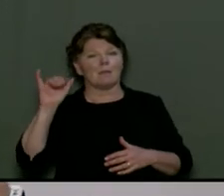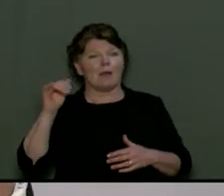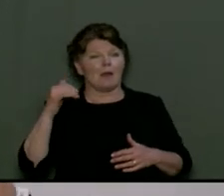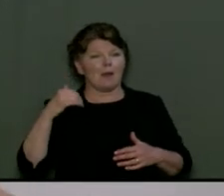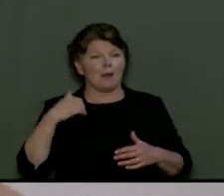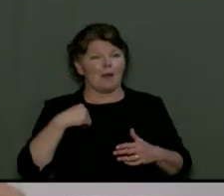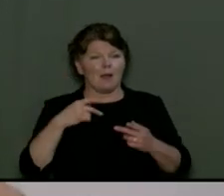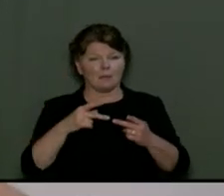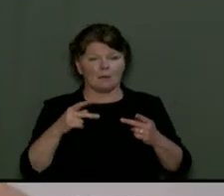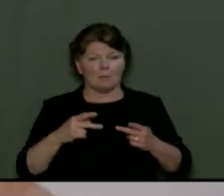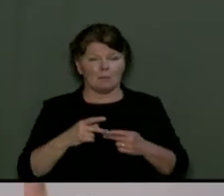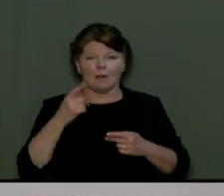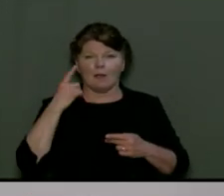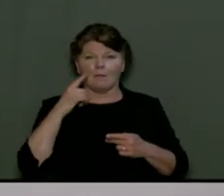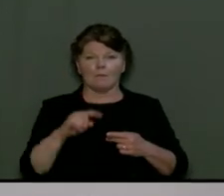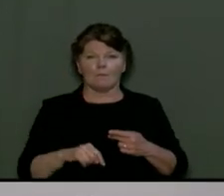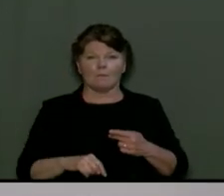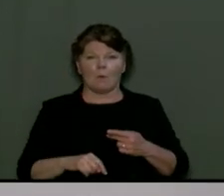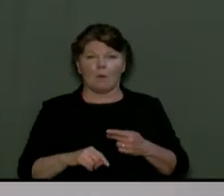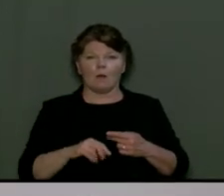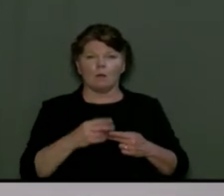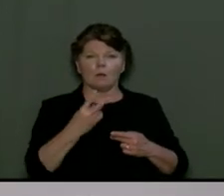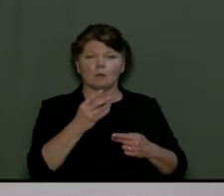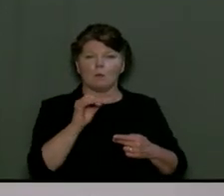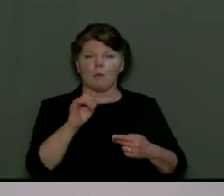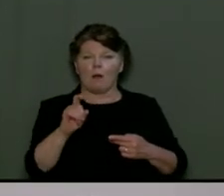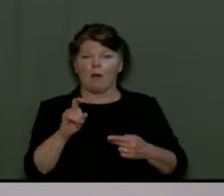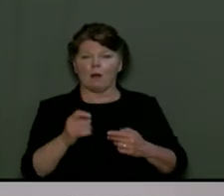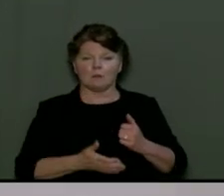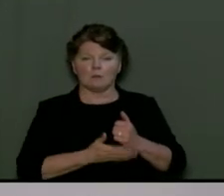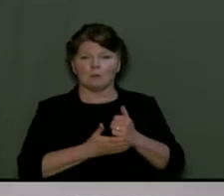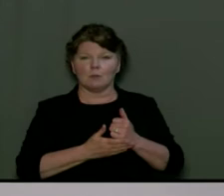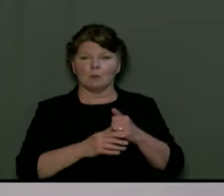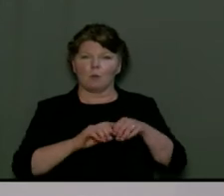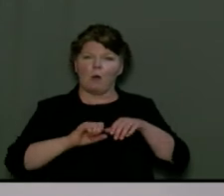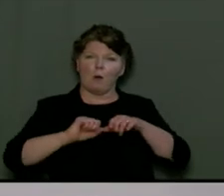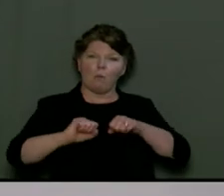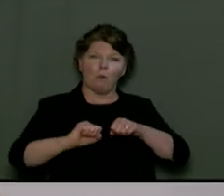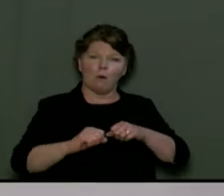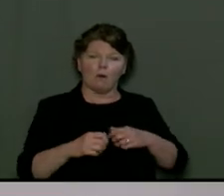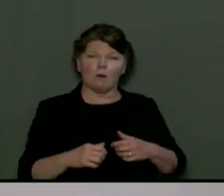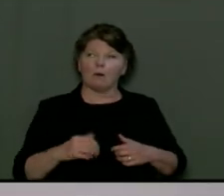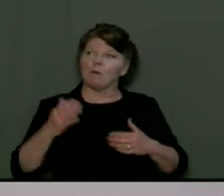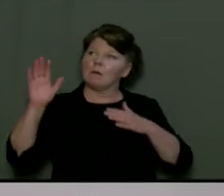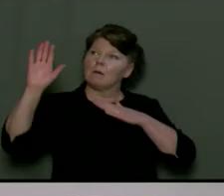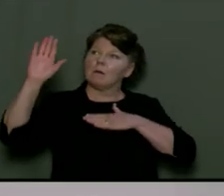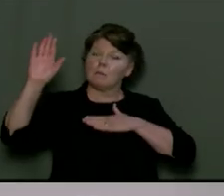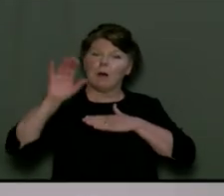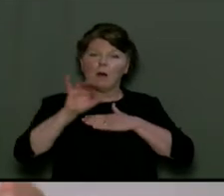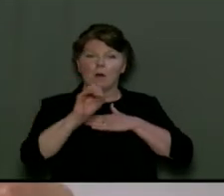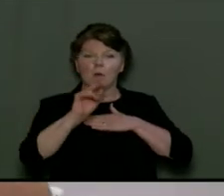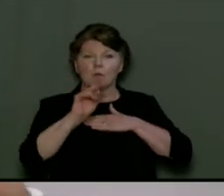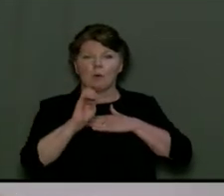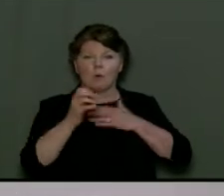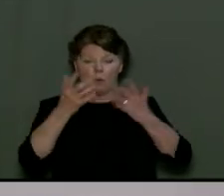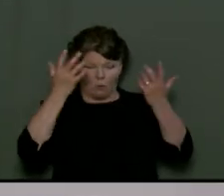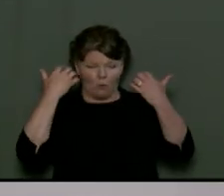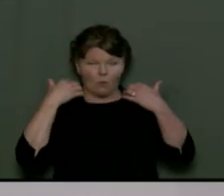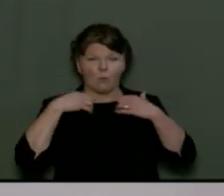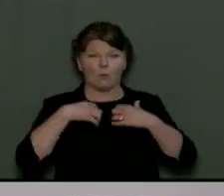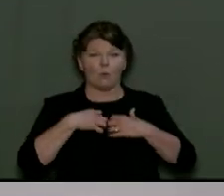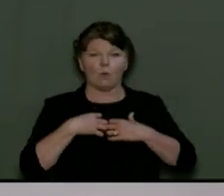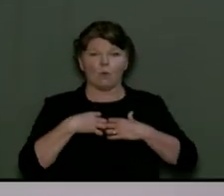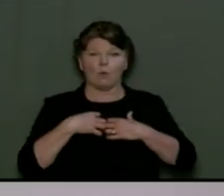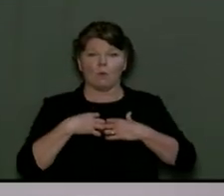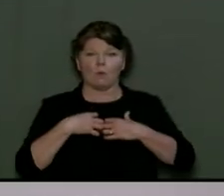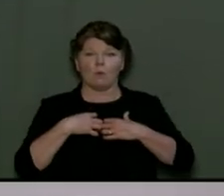a place for two oxen to pull. He says, take my yoke. Put that yoke